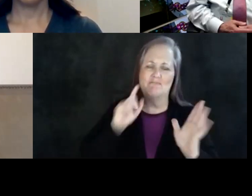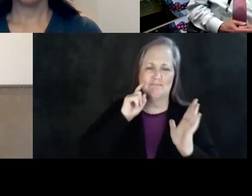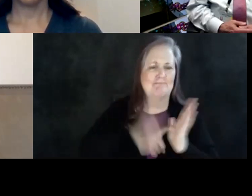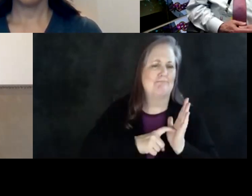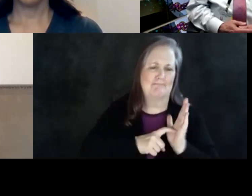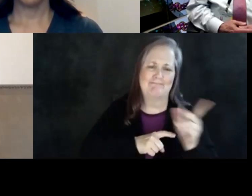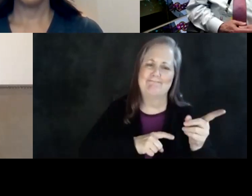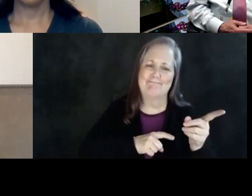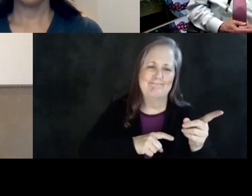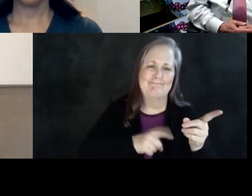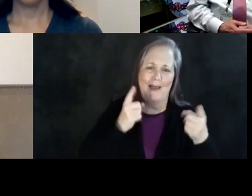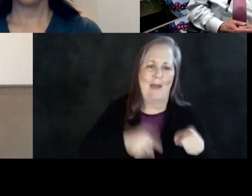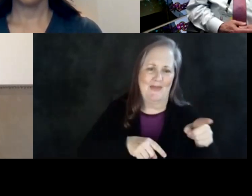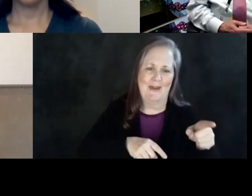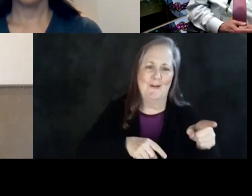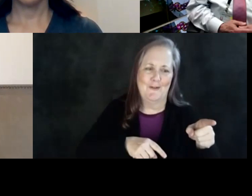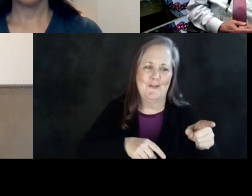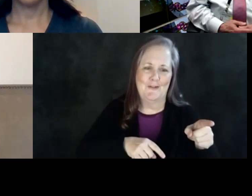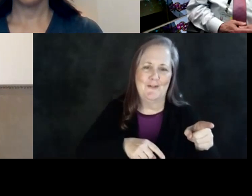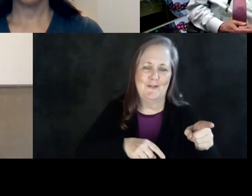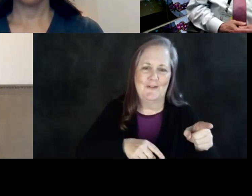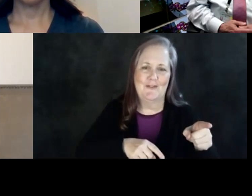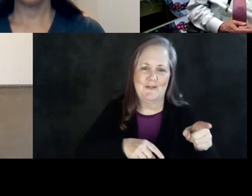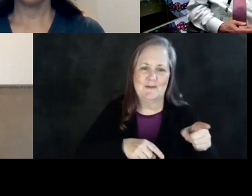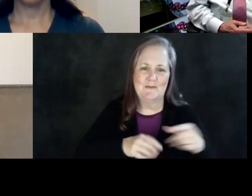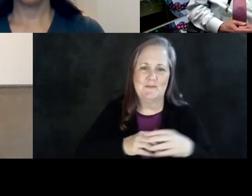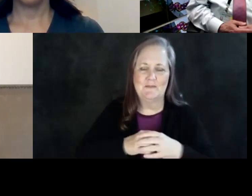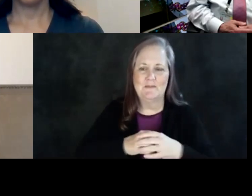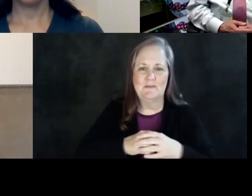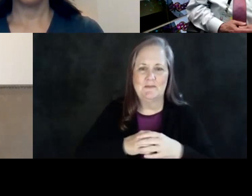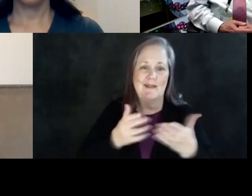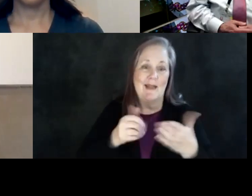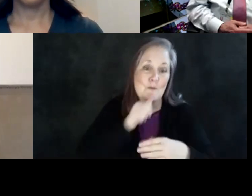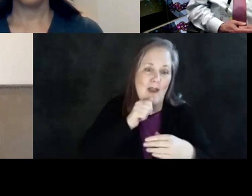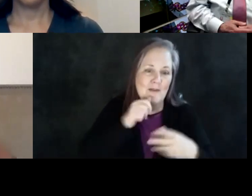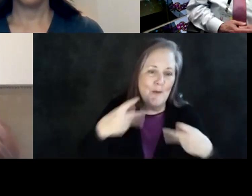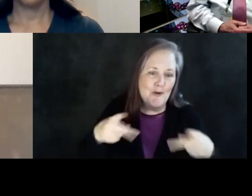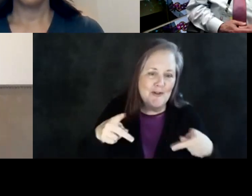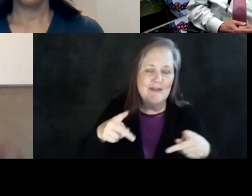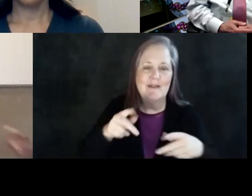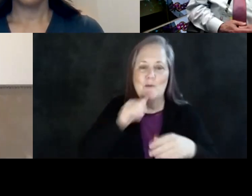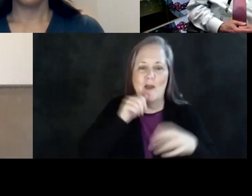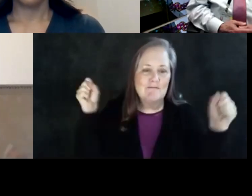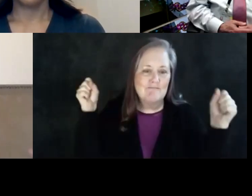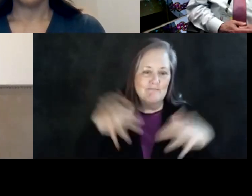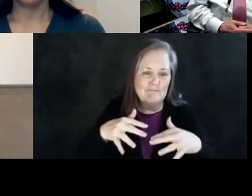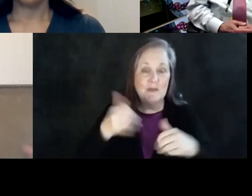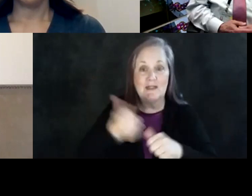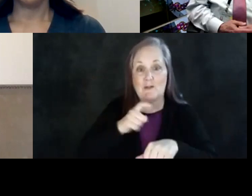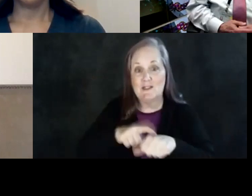determine that spread was occurring at in private gatherings, because every single time we